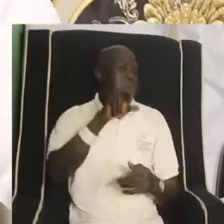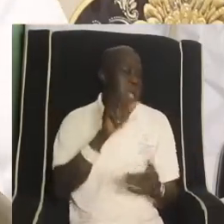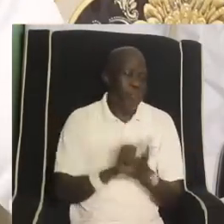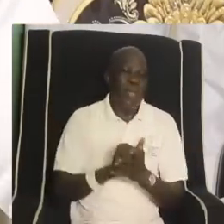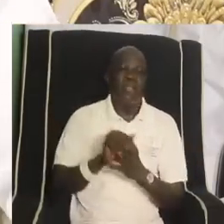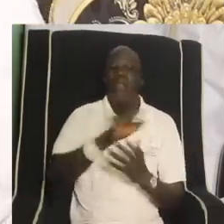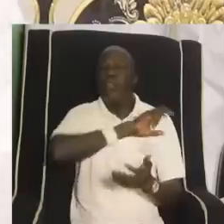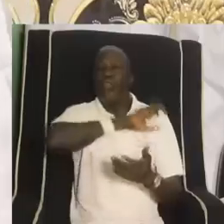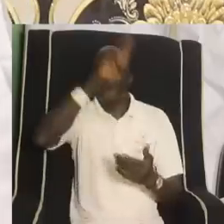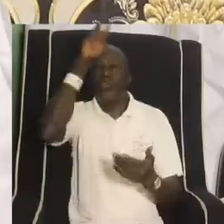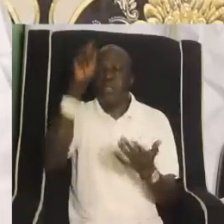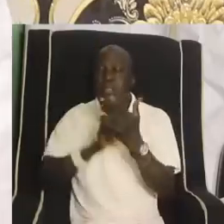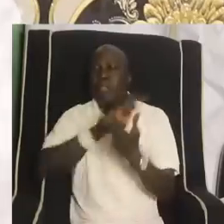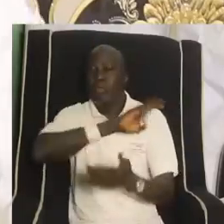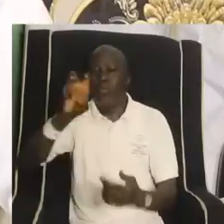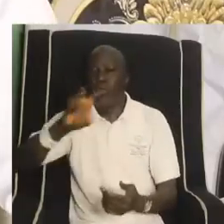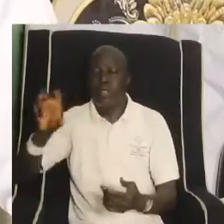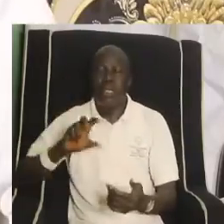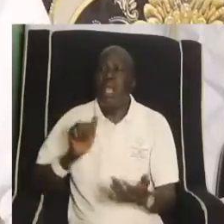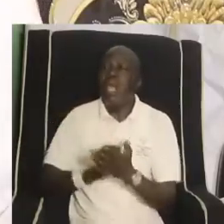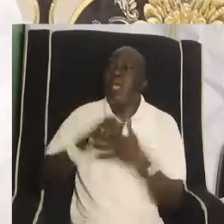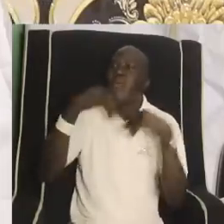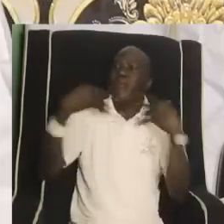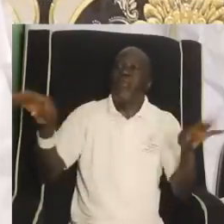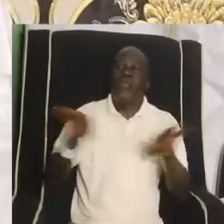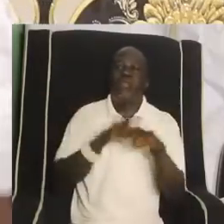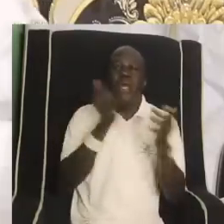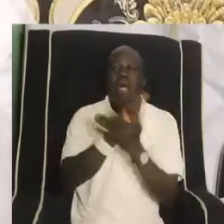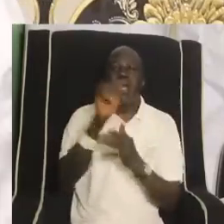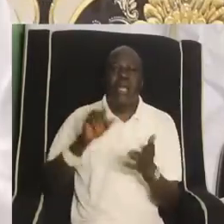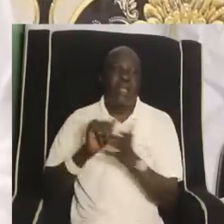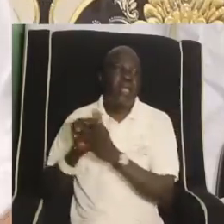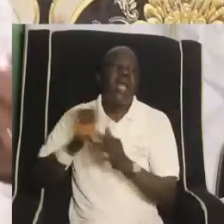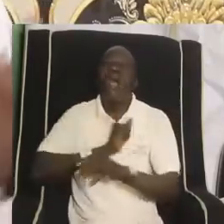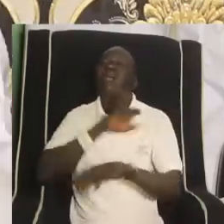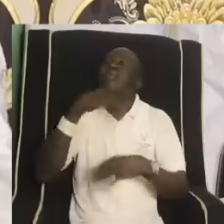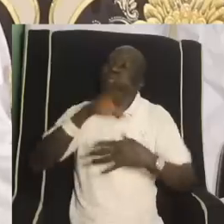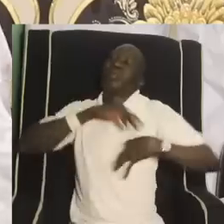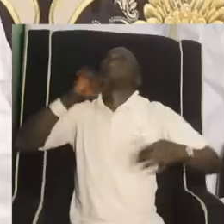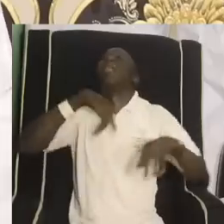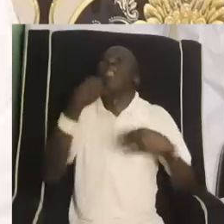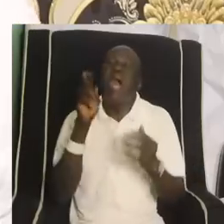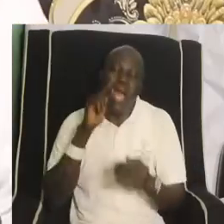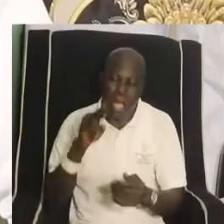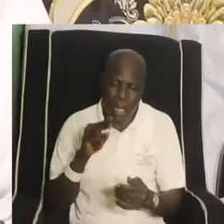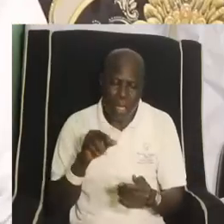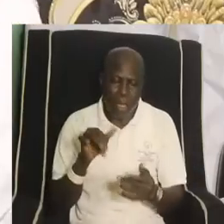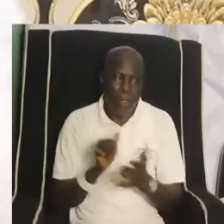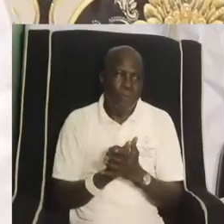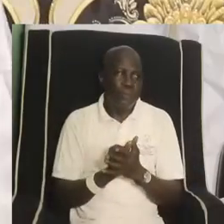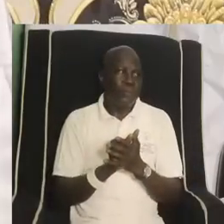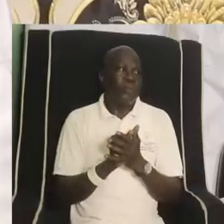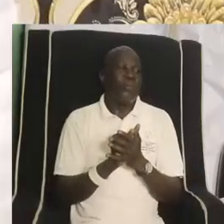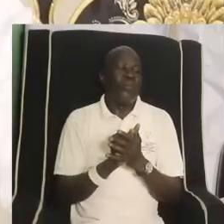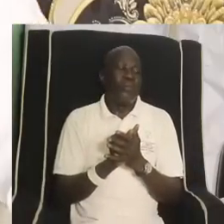it. 2,200 naira. She closed her account. She said her spirit tells her.